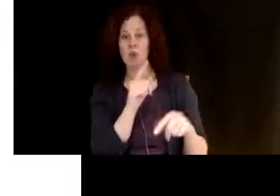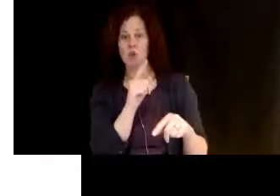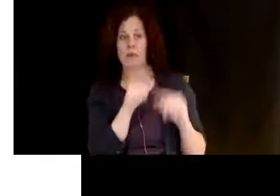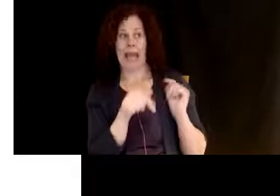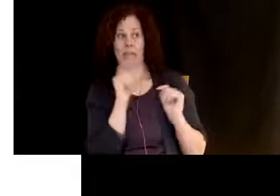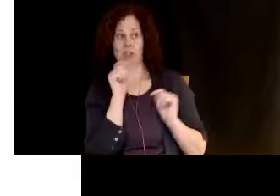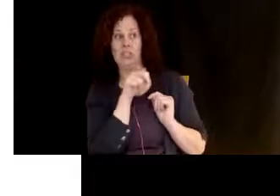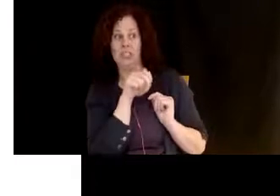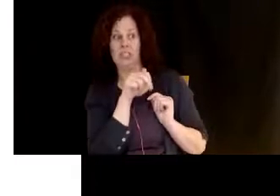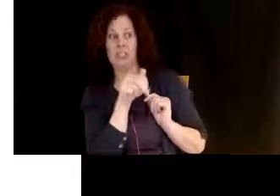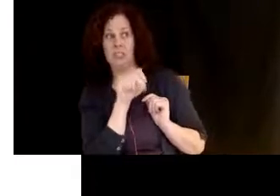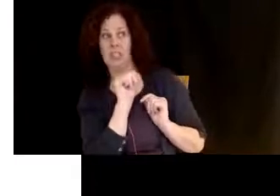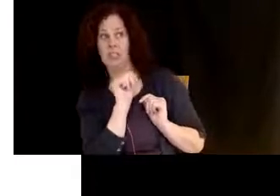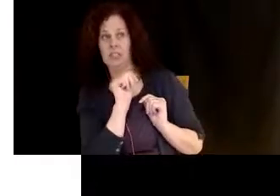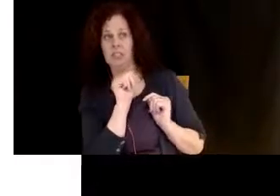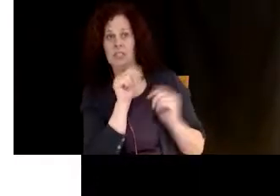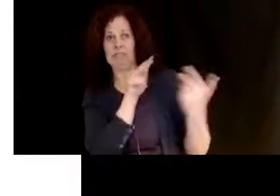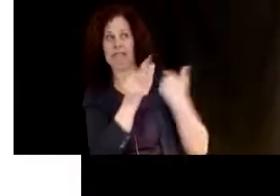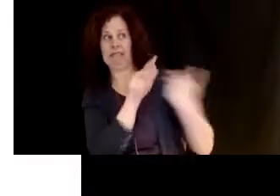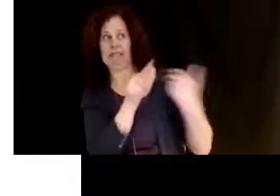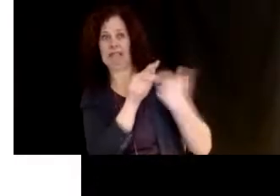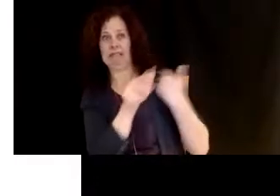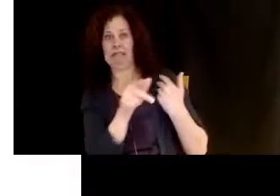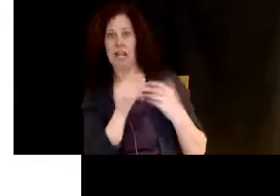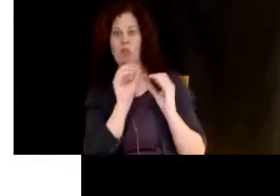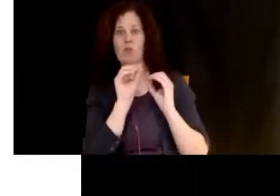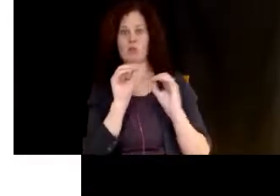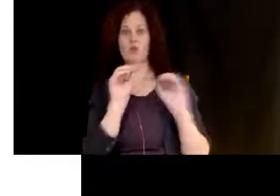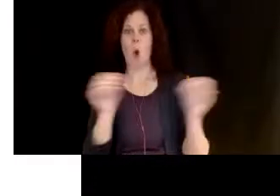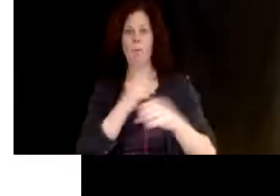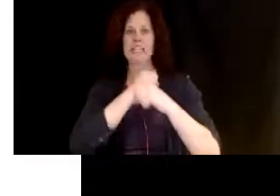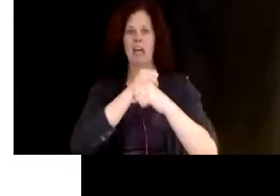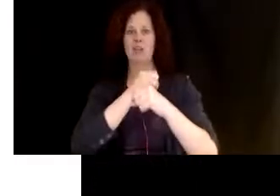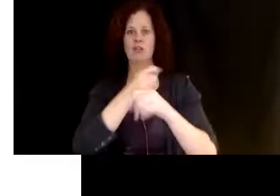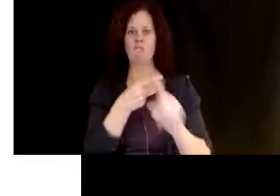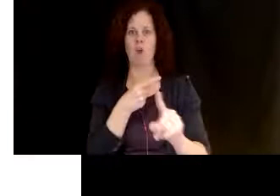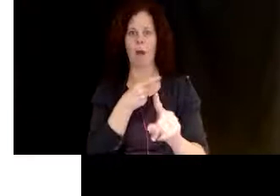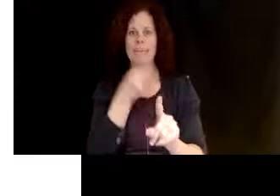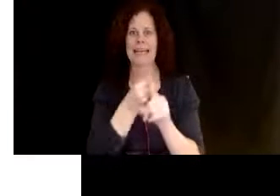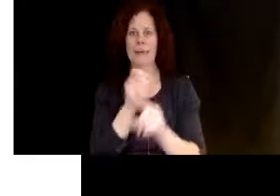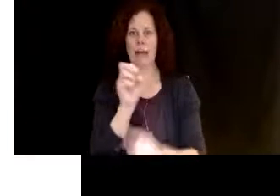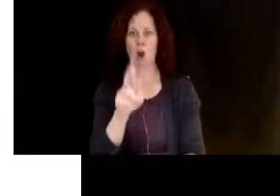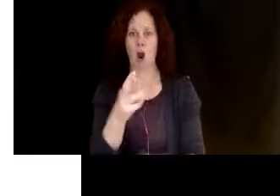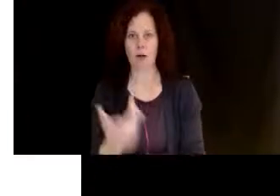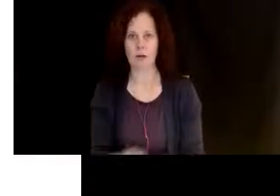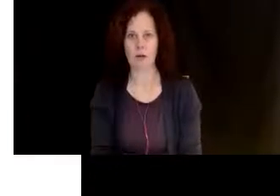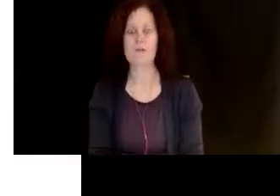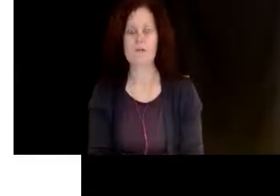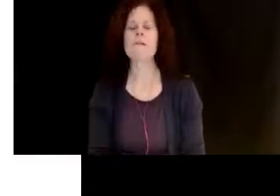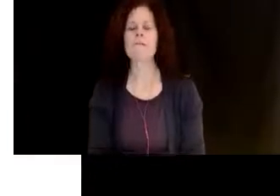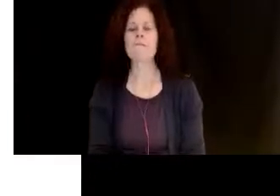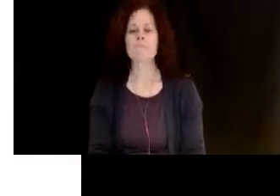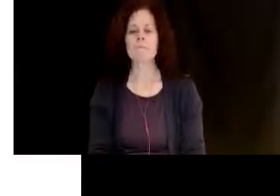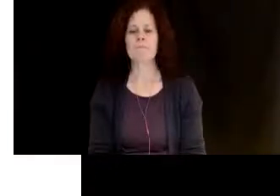buffer protecting pedestrians from cars. One of our interviewees, a PACE rider, said there are